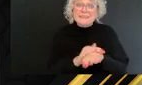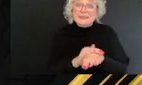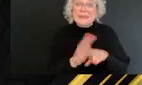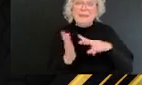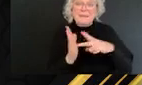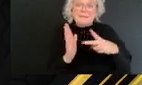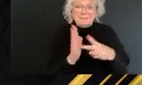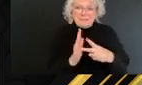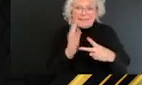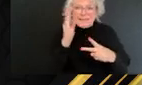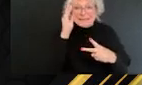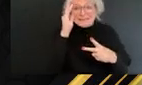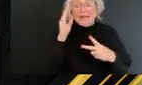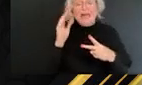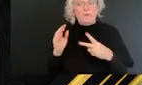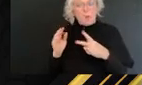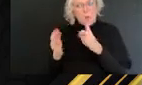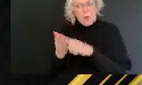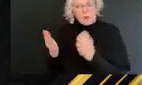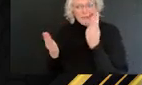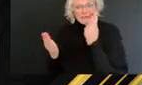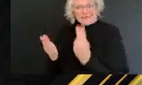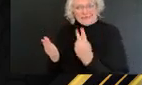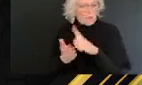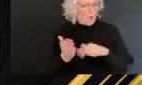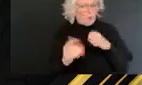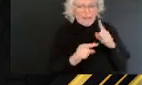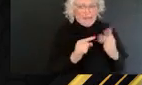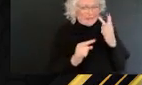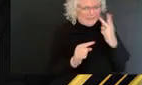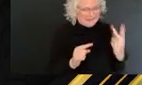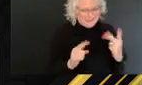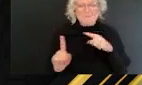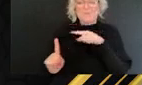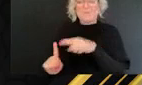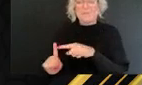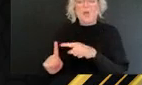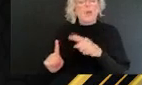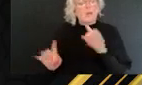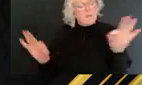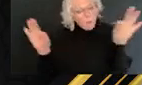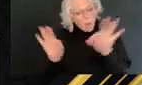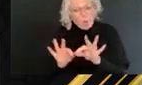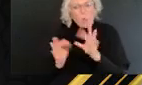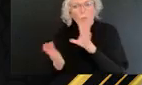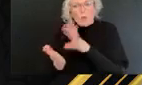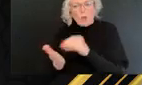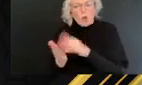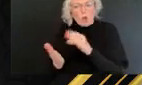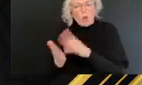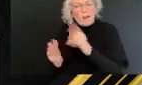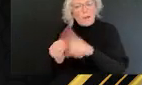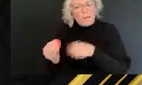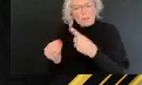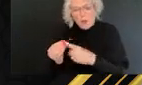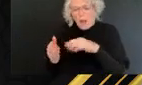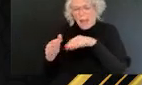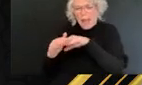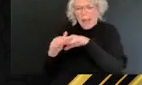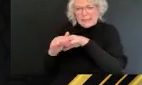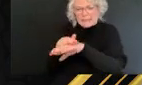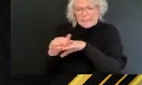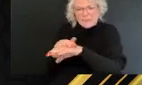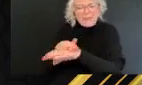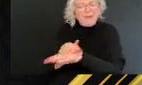Accessibility involves tangible and intangible work. It is critical, for example, that we learn the mechanics of